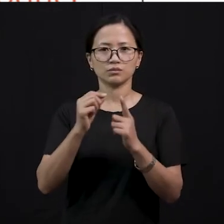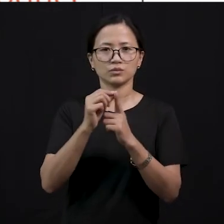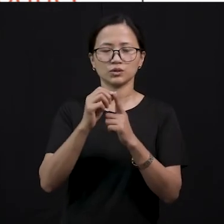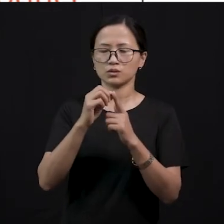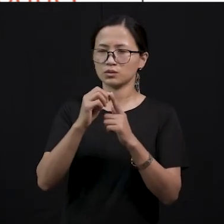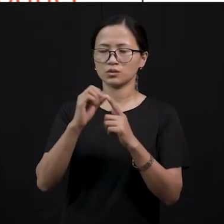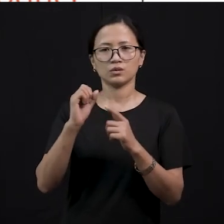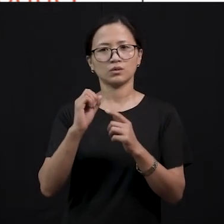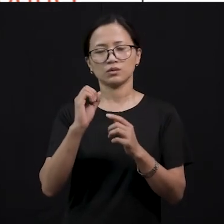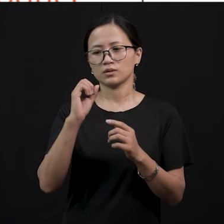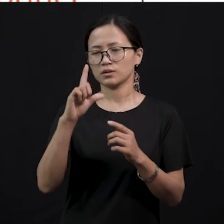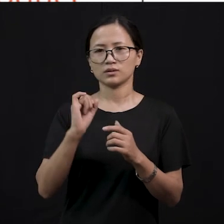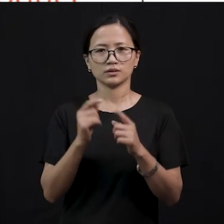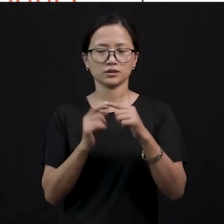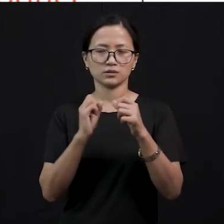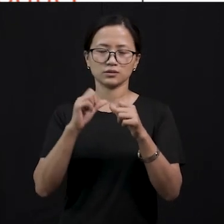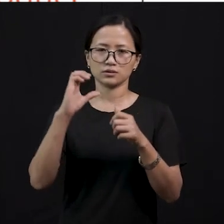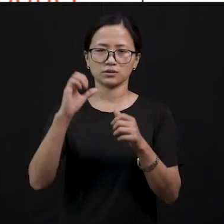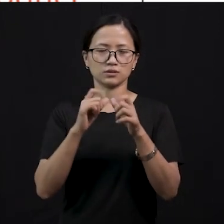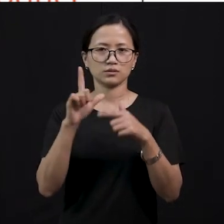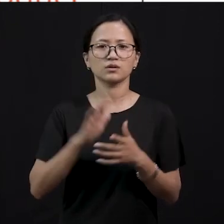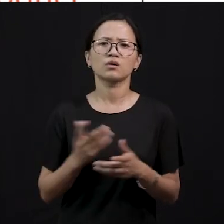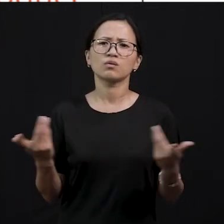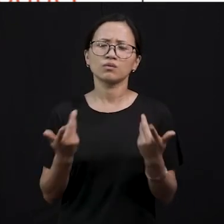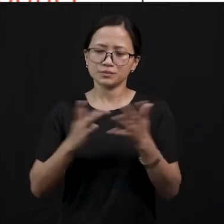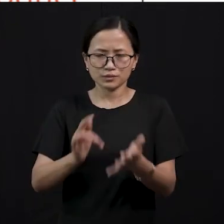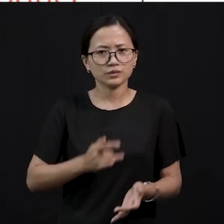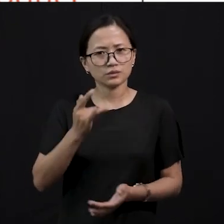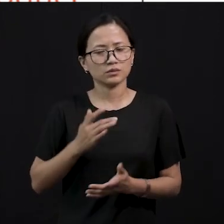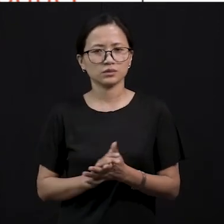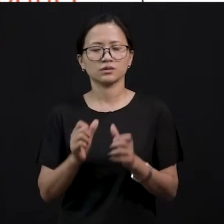political. So what are the regulations? Why do you feel that